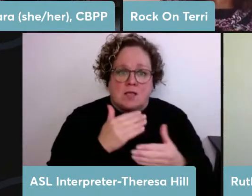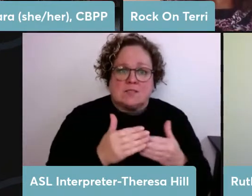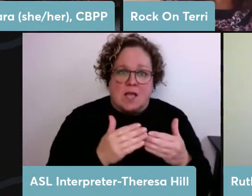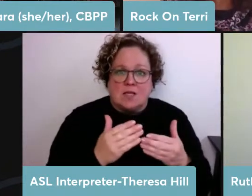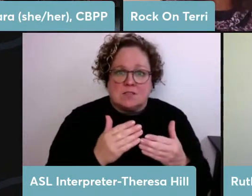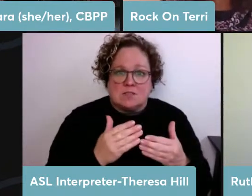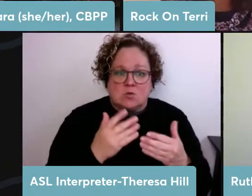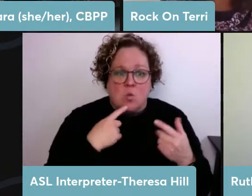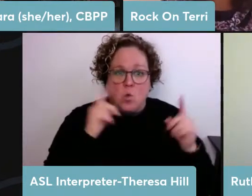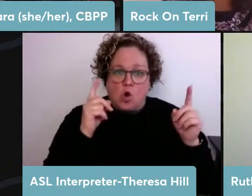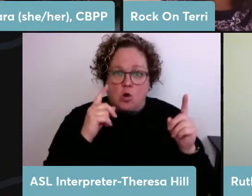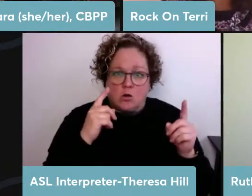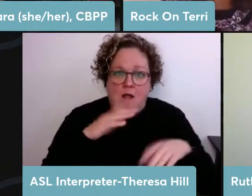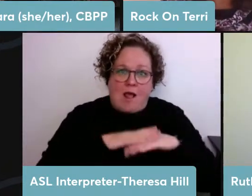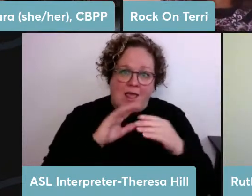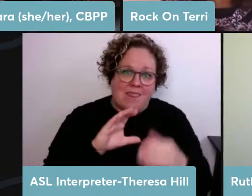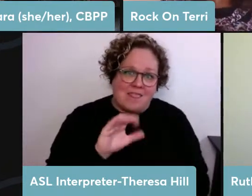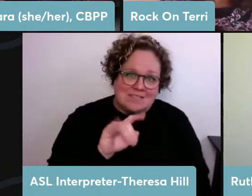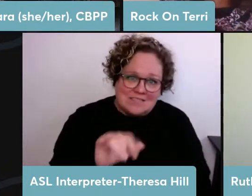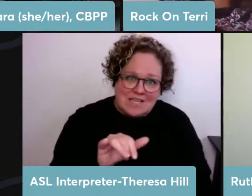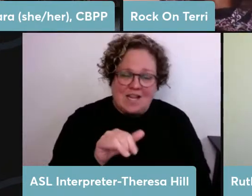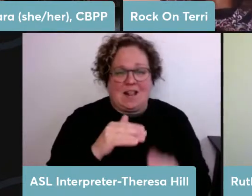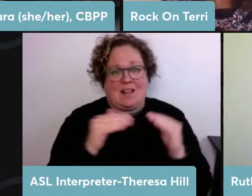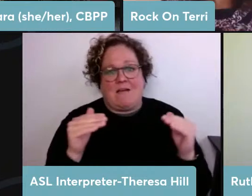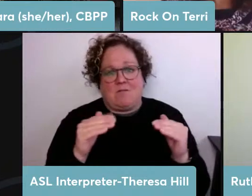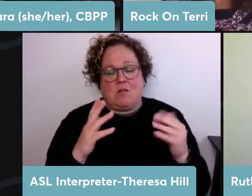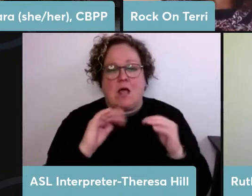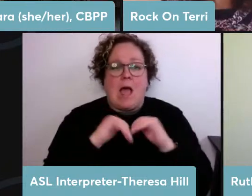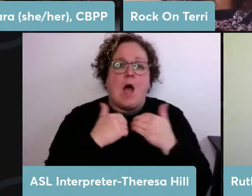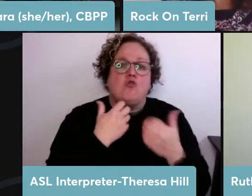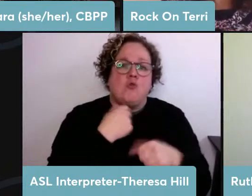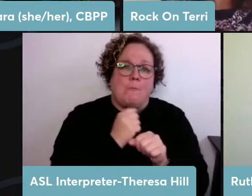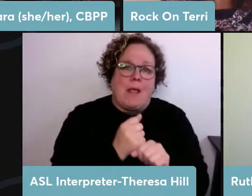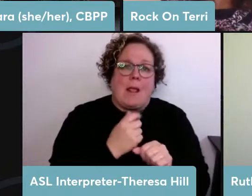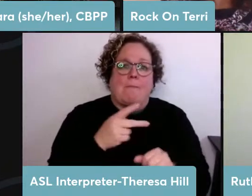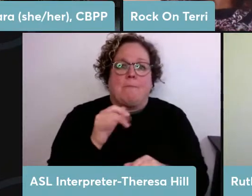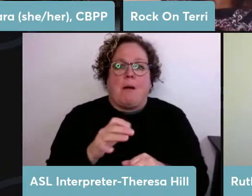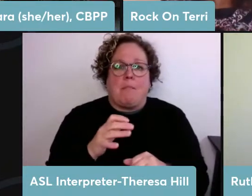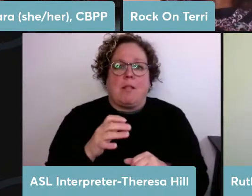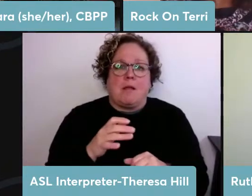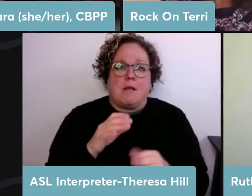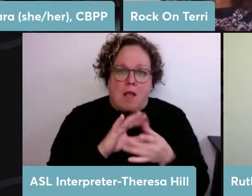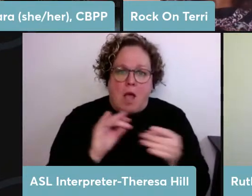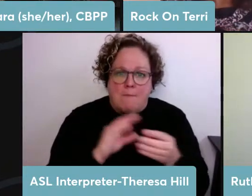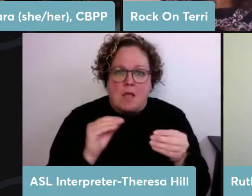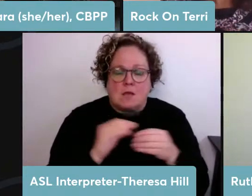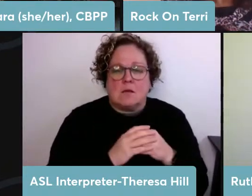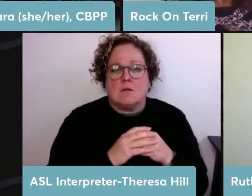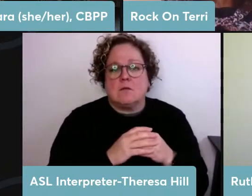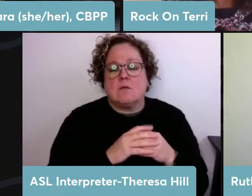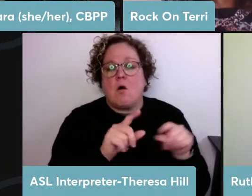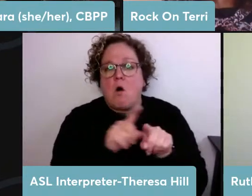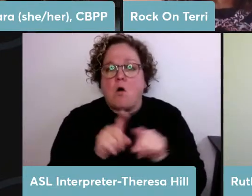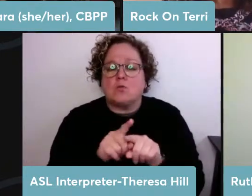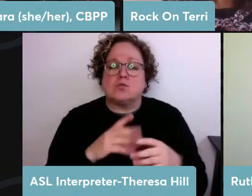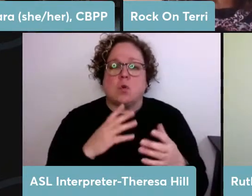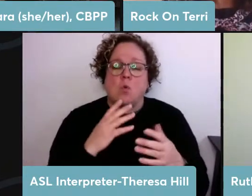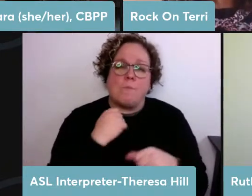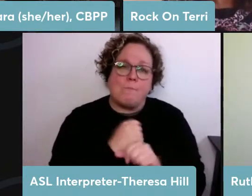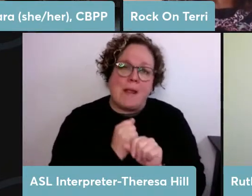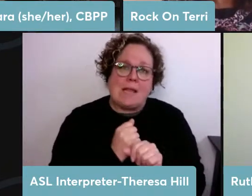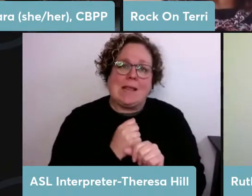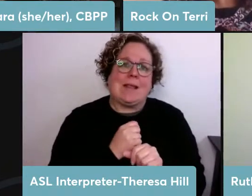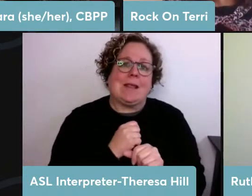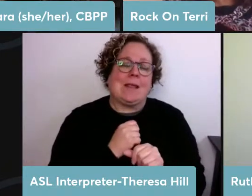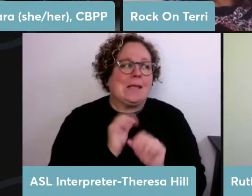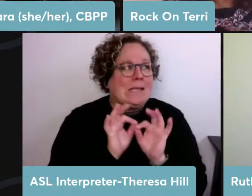Coalition on the city level, how to prepare public comment. But it also went to making key strategic decisions were made. So it's